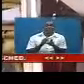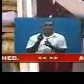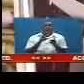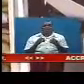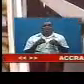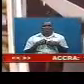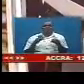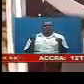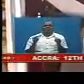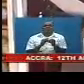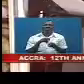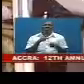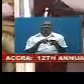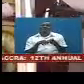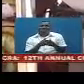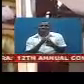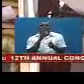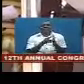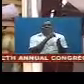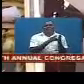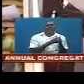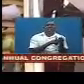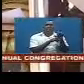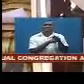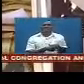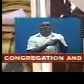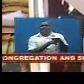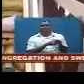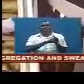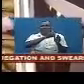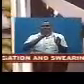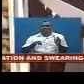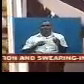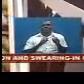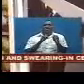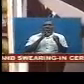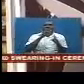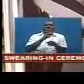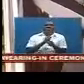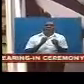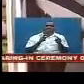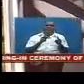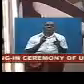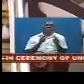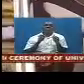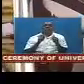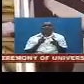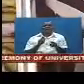PWD faces discrimination and are marginalised and excluded in most employment opportunities.